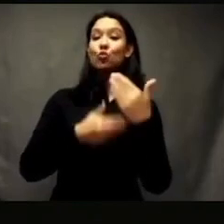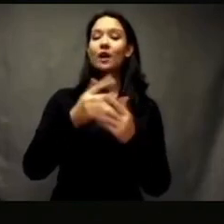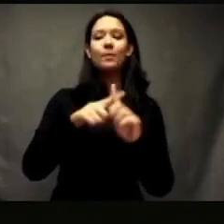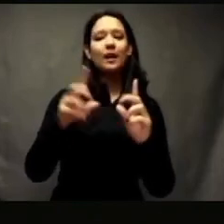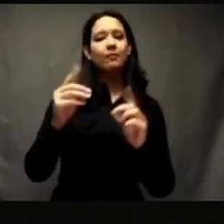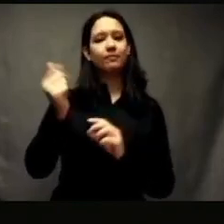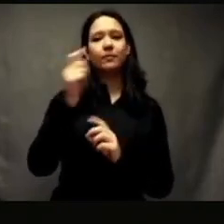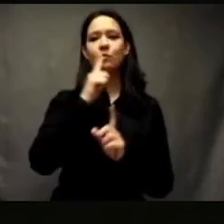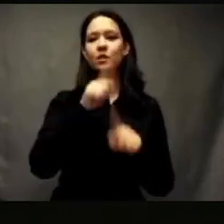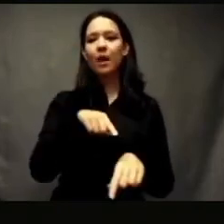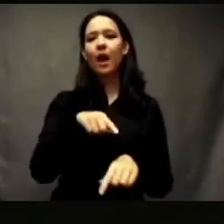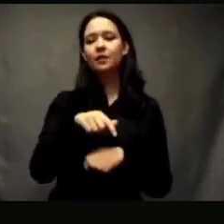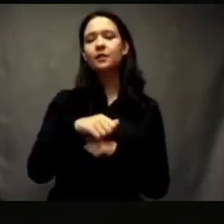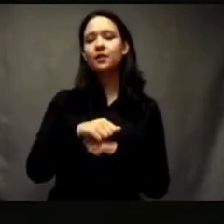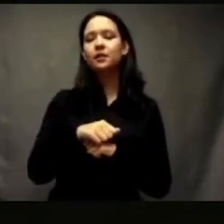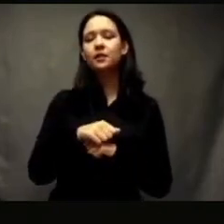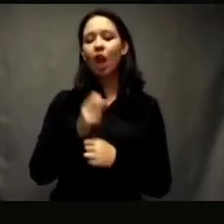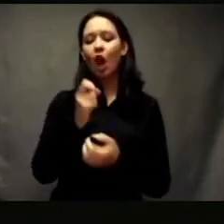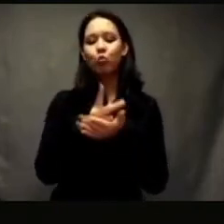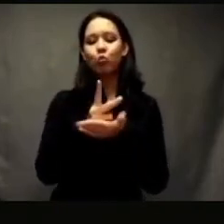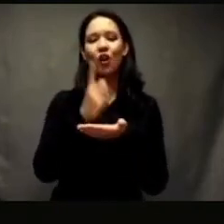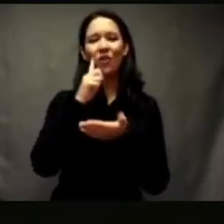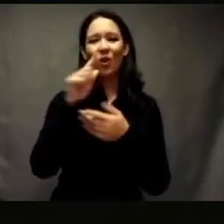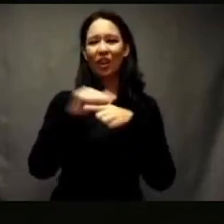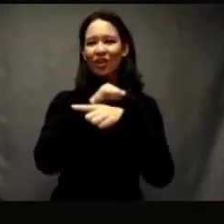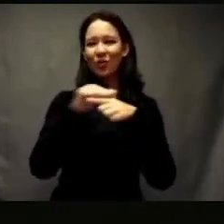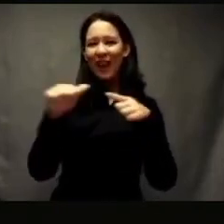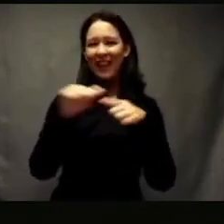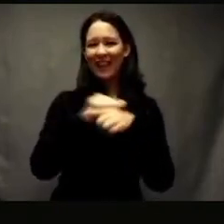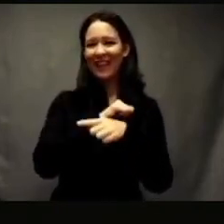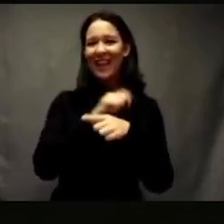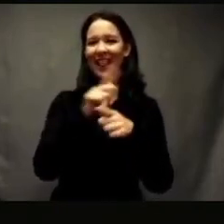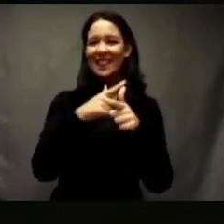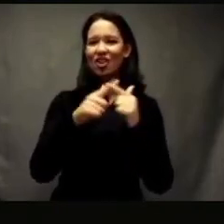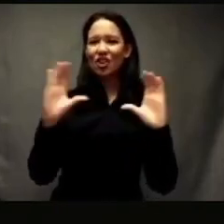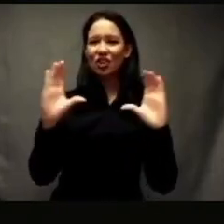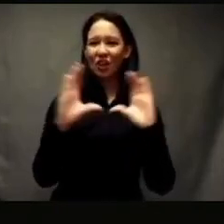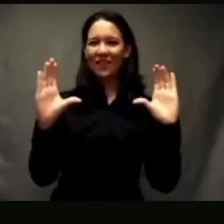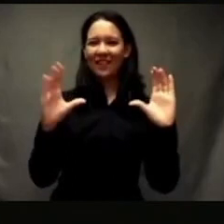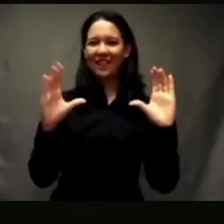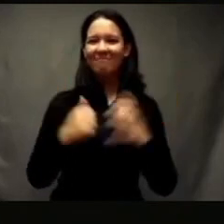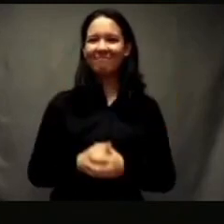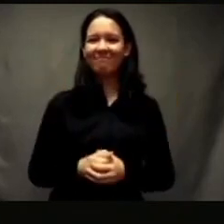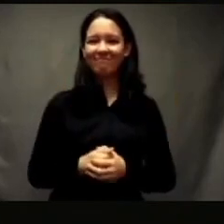to you and approve you for the training and everything like that, and you can be certified.